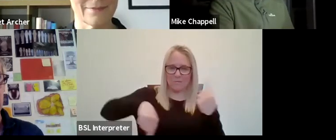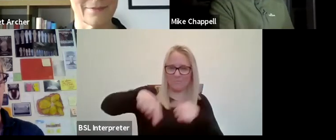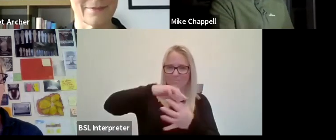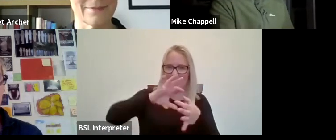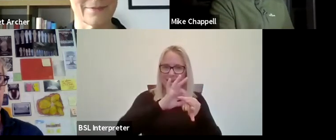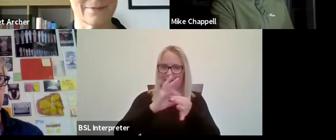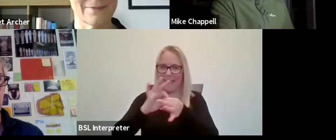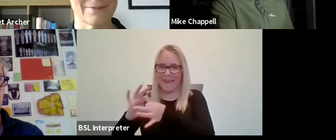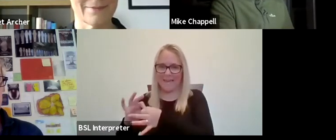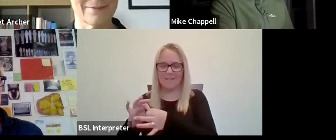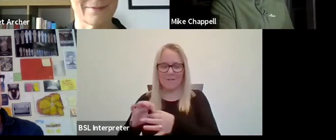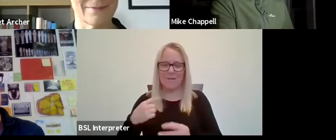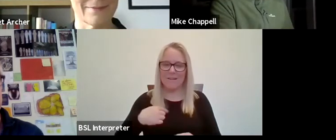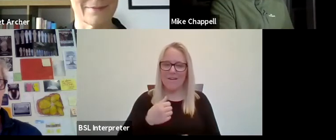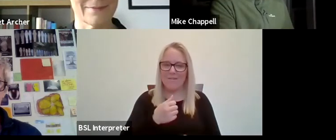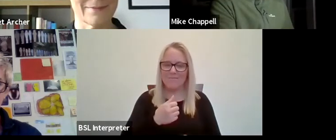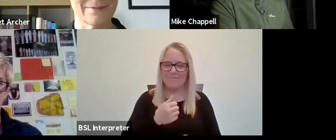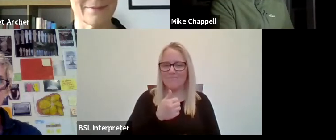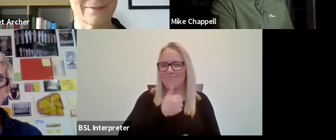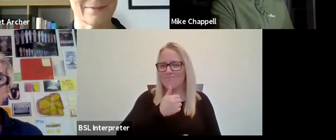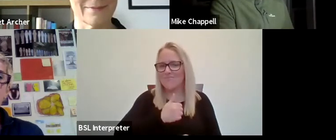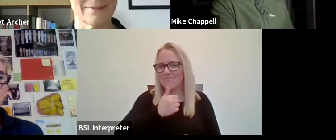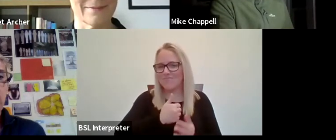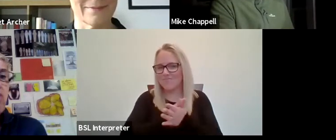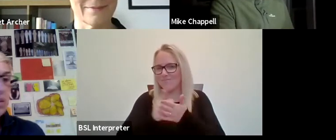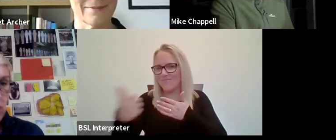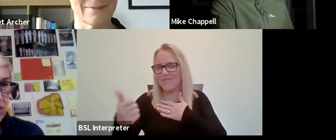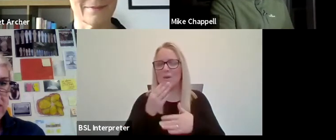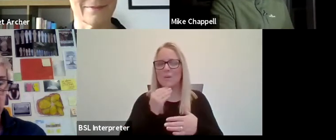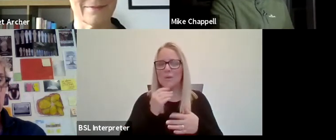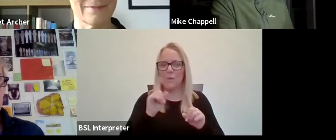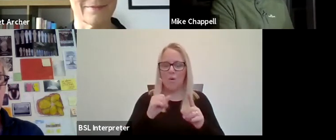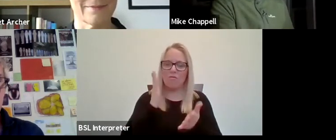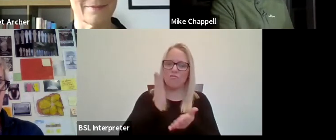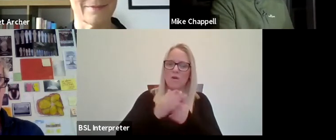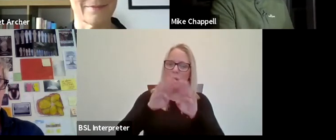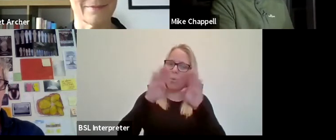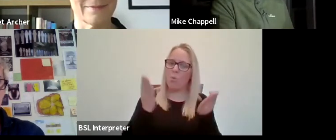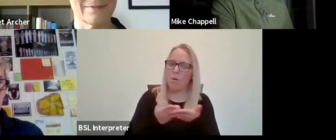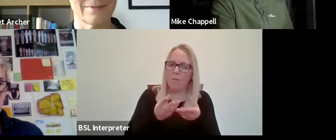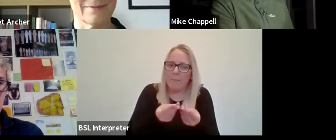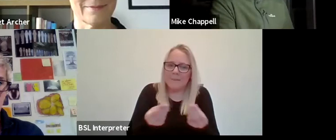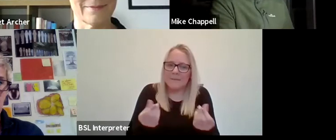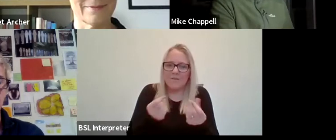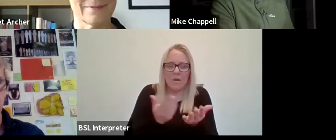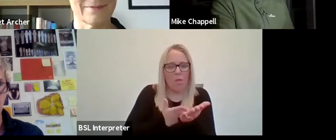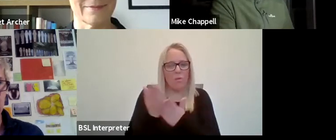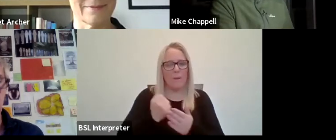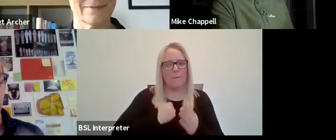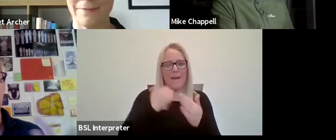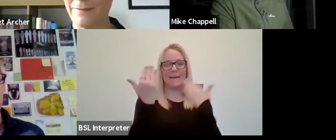that, where I quite often use some of the actual scientific real world materials within exhibitions as well.